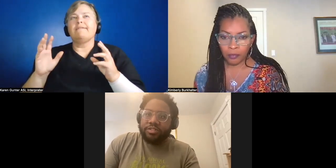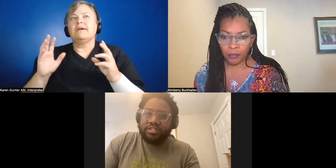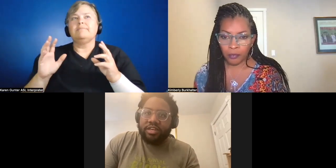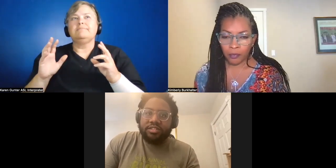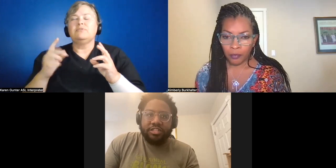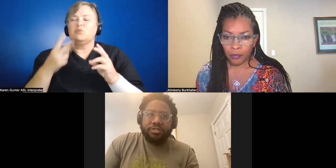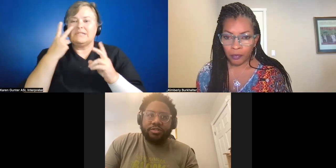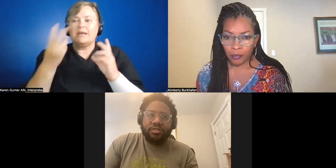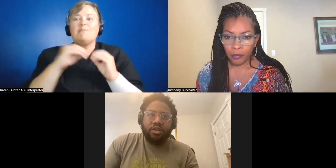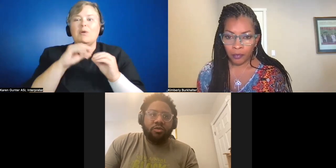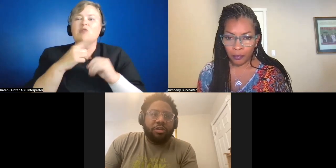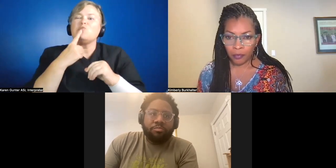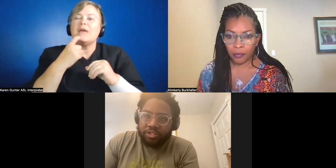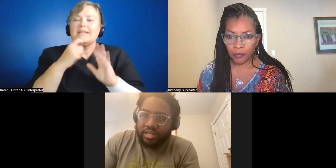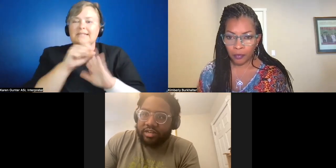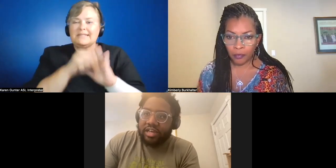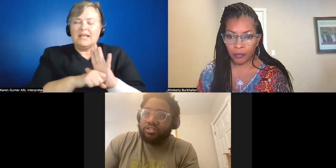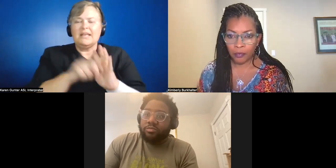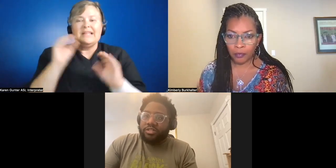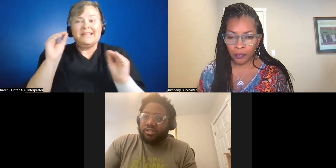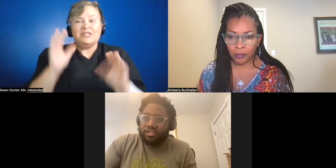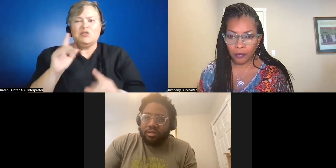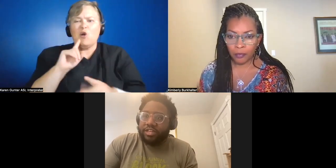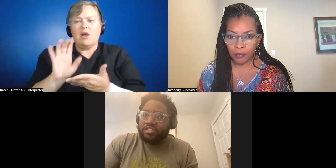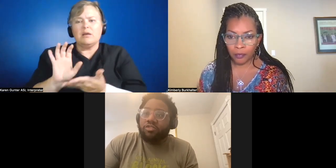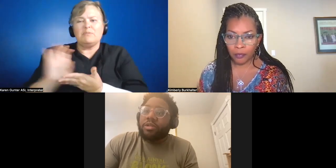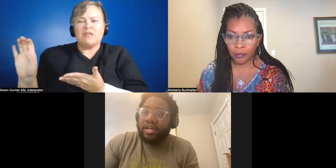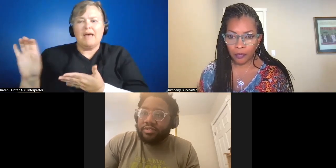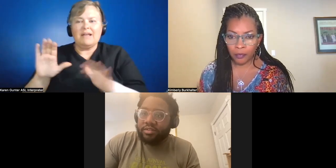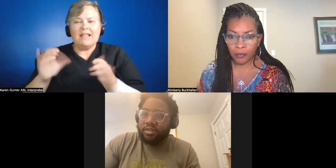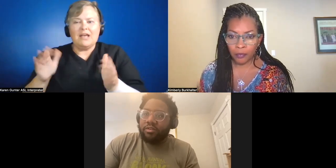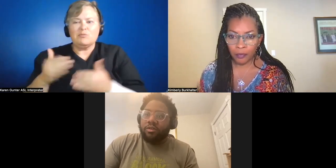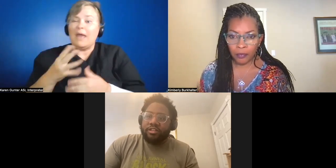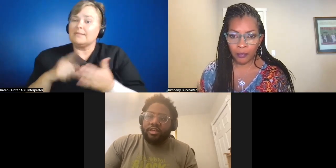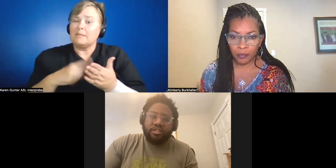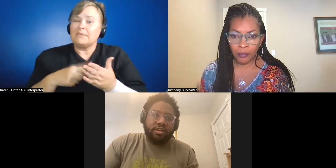states. We're seeing teachers who are being pushed out of classrooms, and in some cases criminalized,